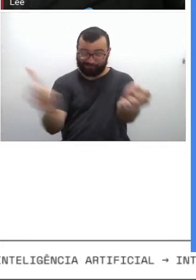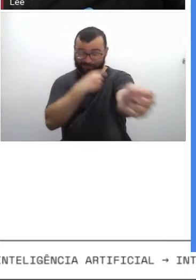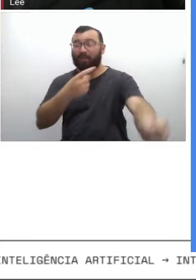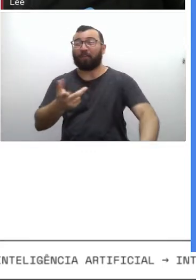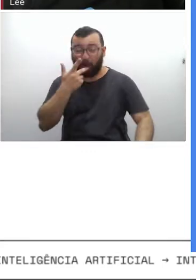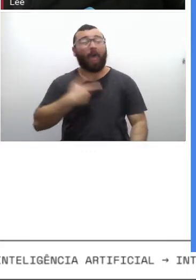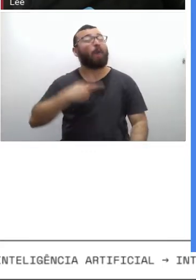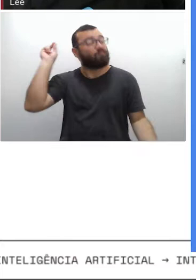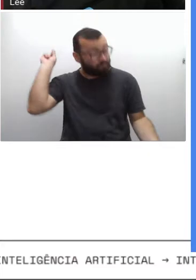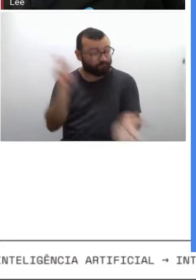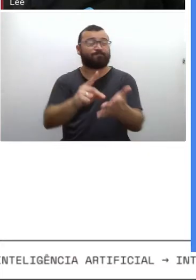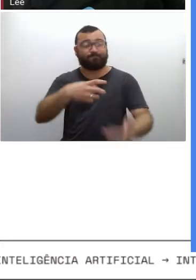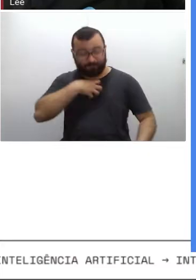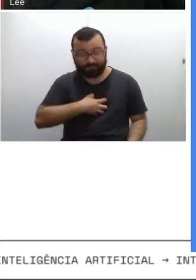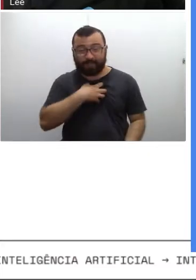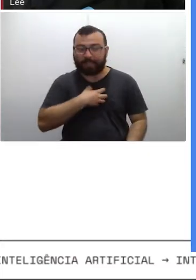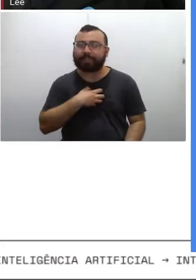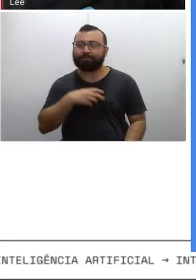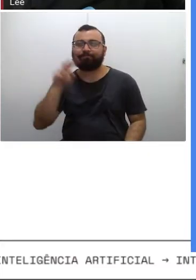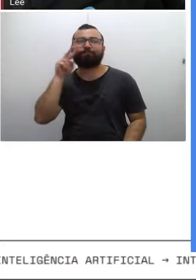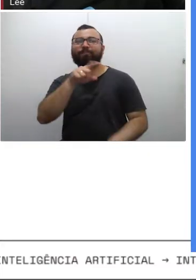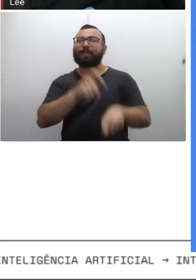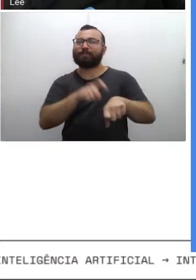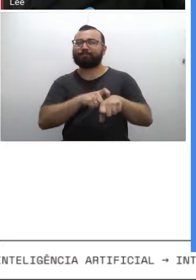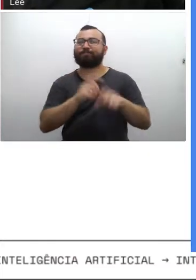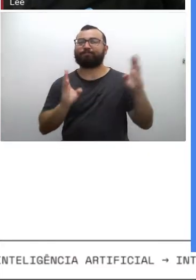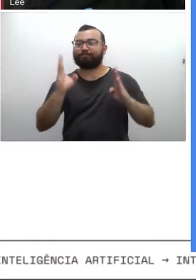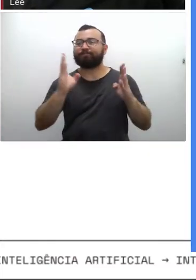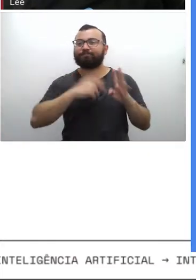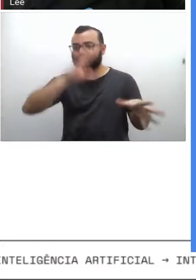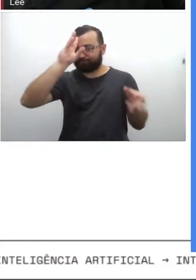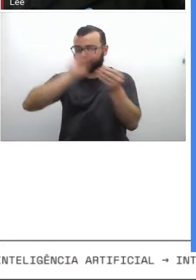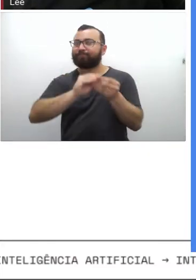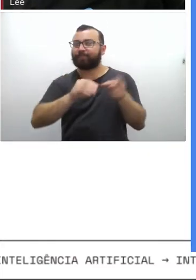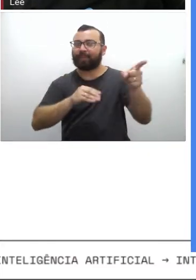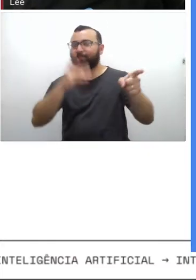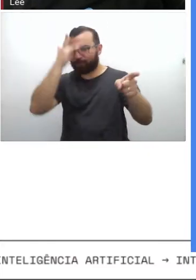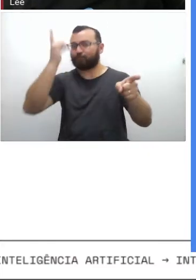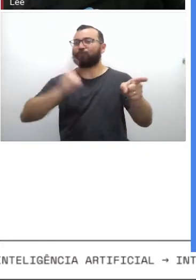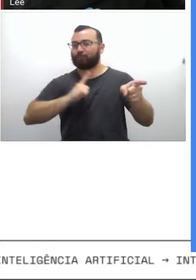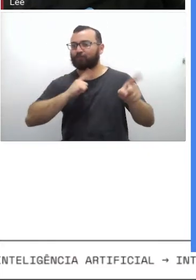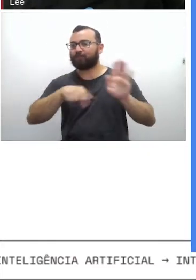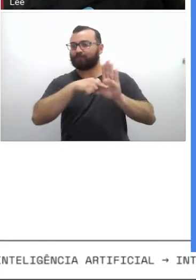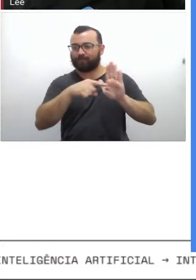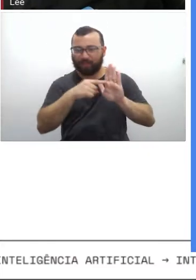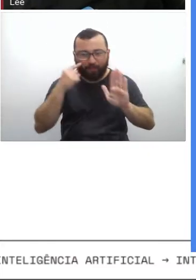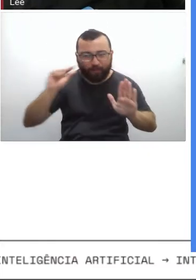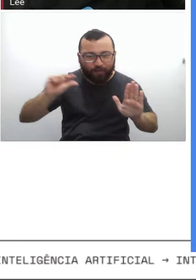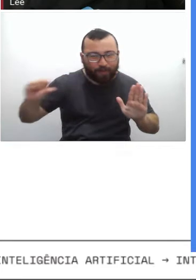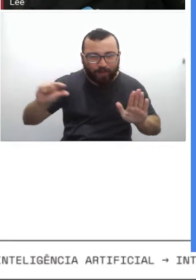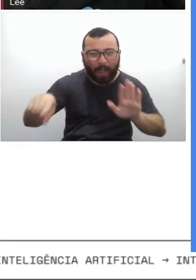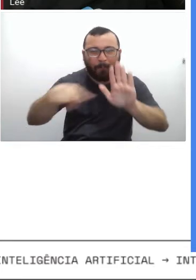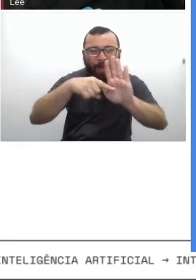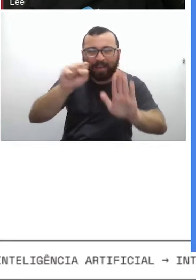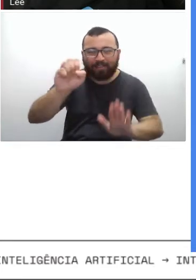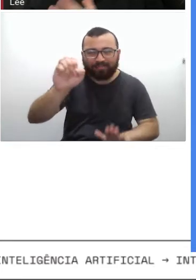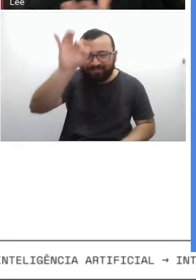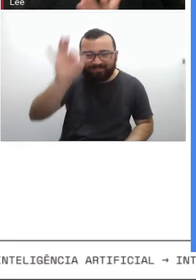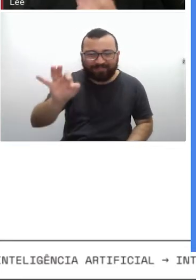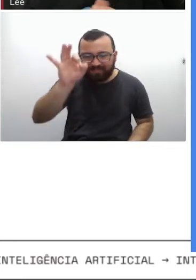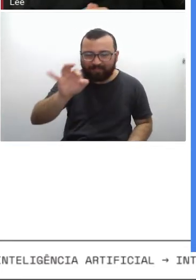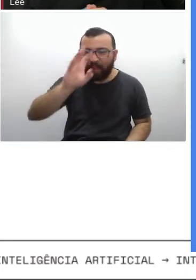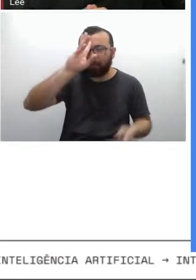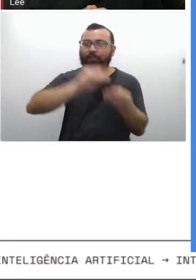really annoyed. And that is the moment when you see that you get like a very negative sentiment score, like minus 0.8